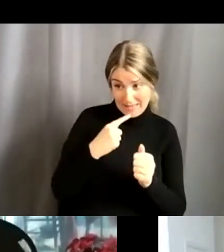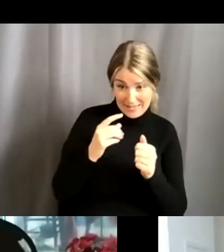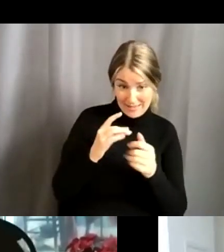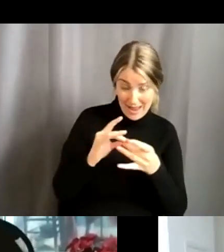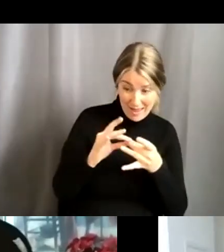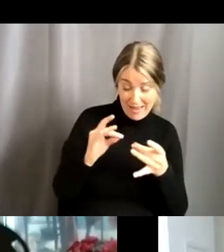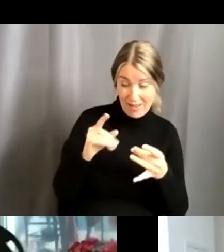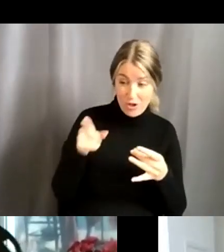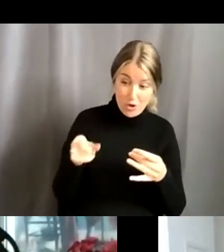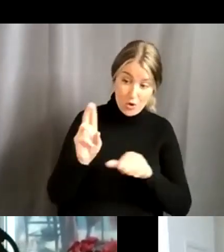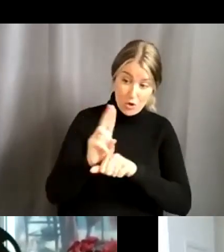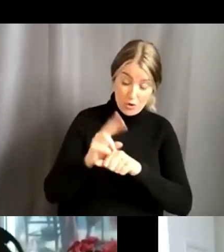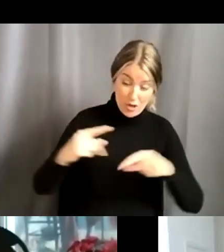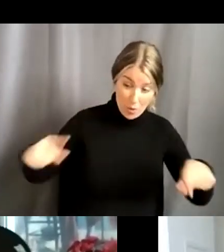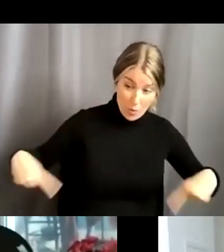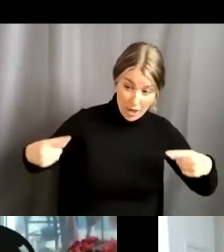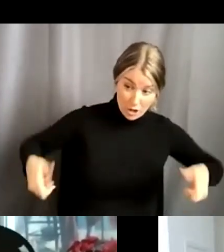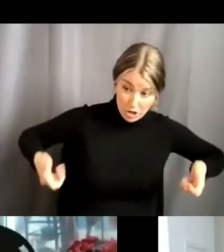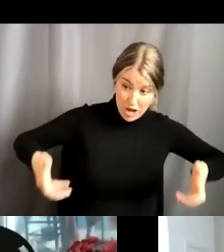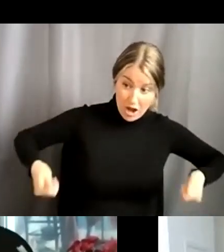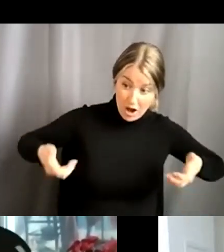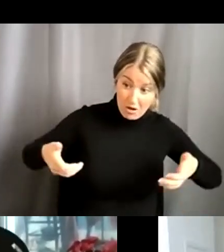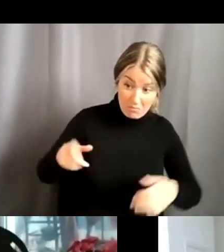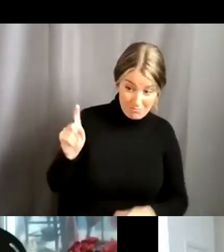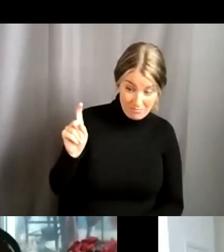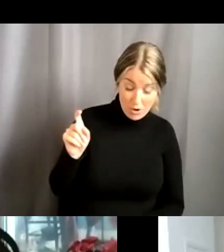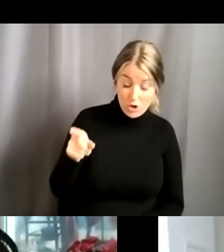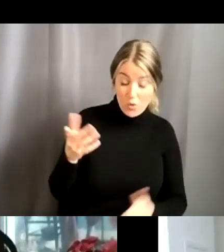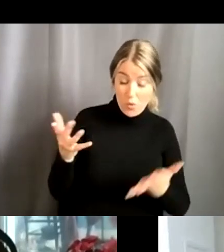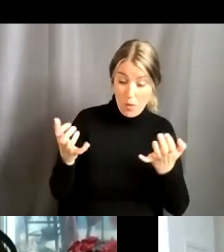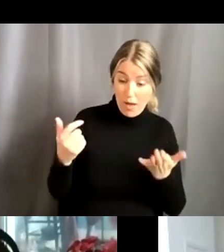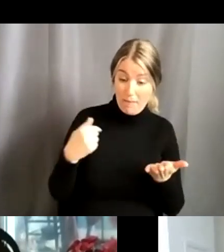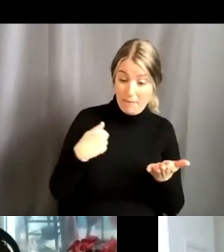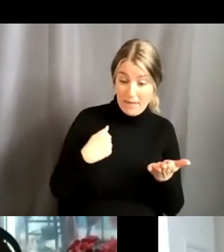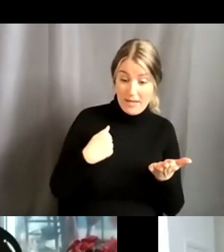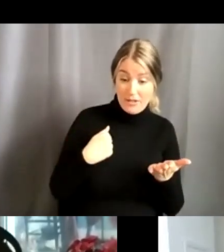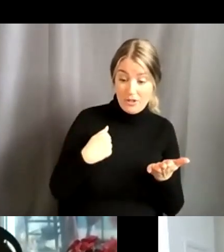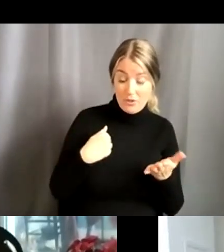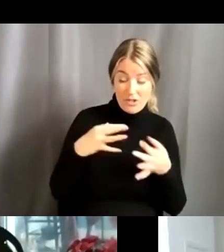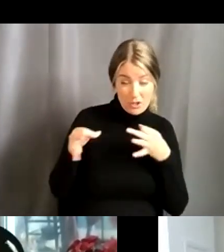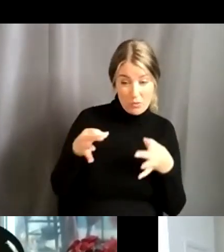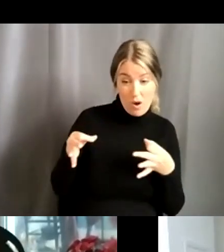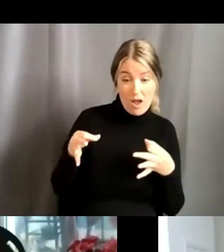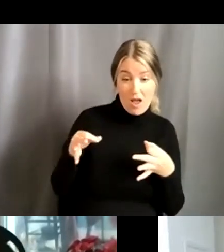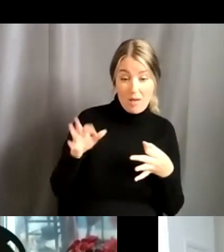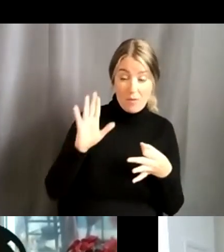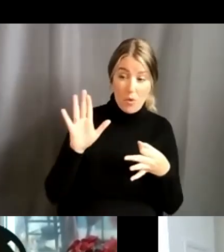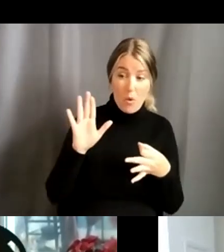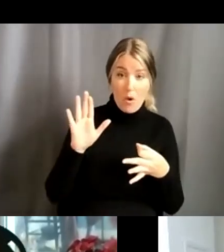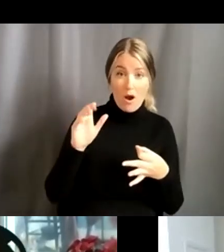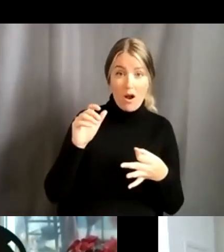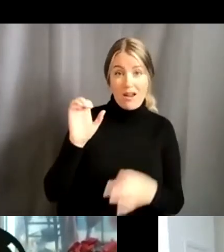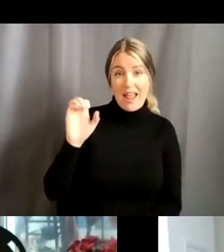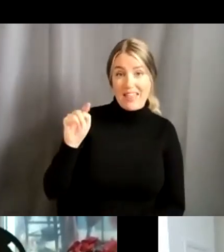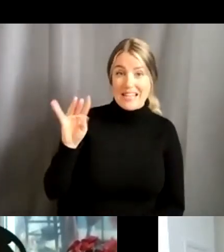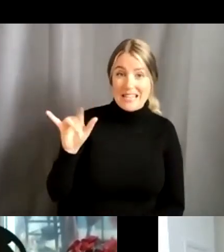that you use a wheelchair? Do you want me to describe your ethnicity, your